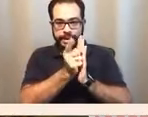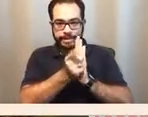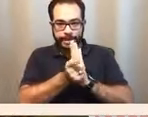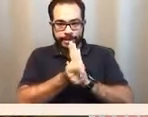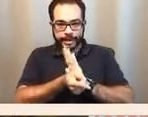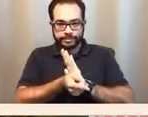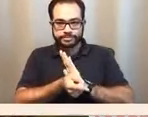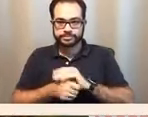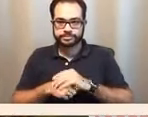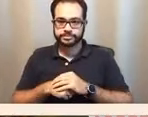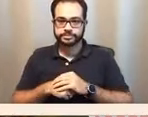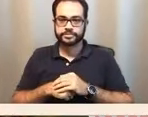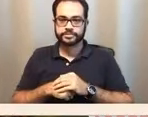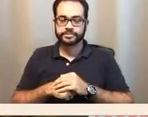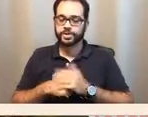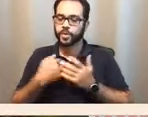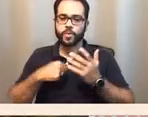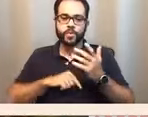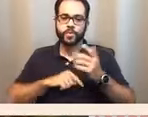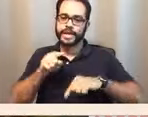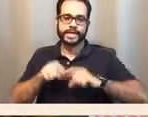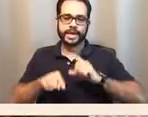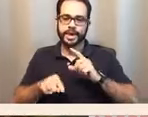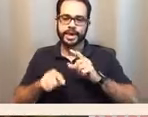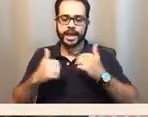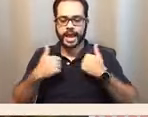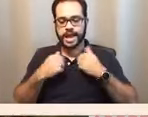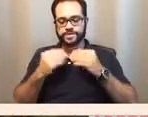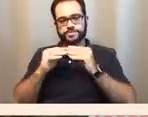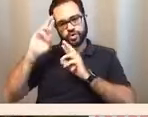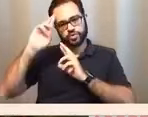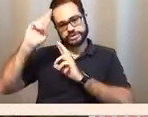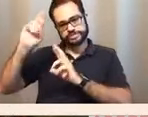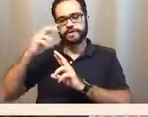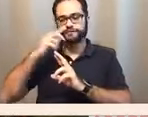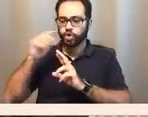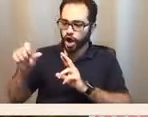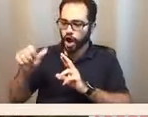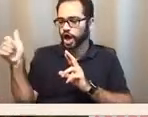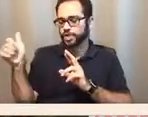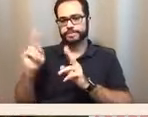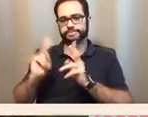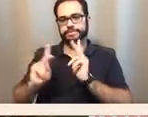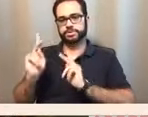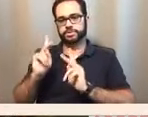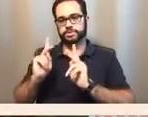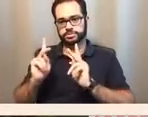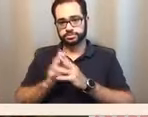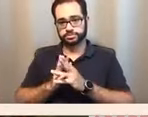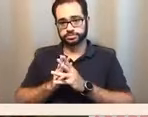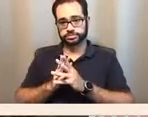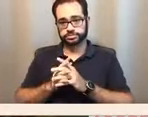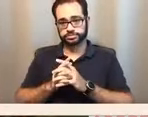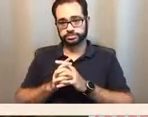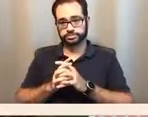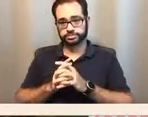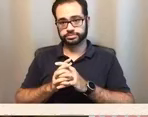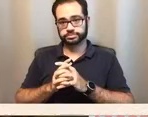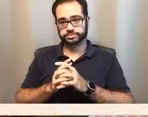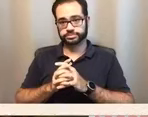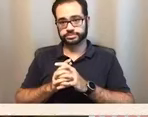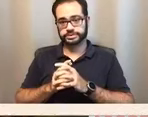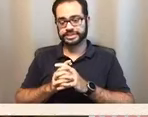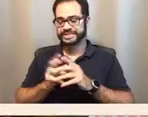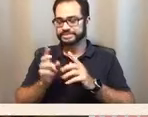And we cannot, as men, have more respect for other people, particularly those that do not live in